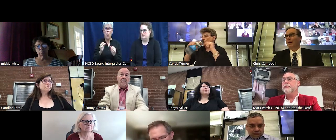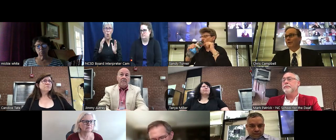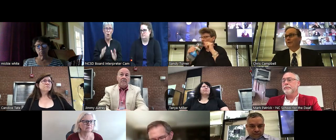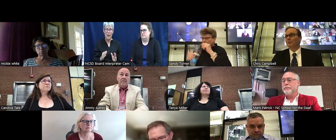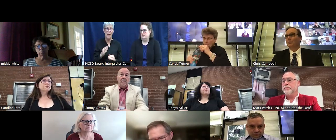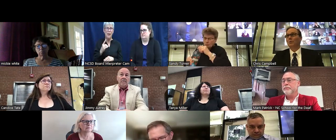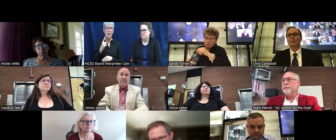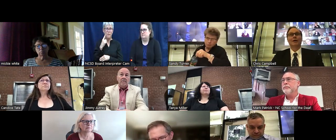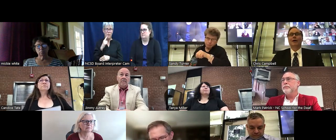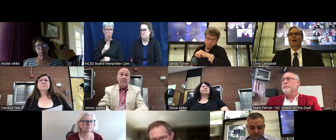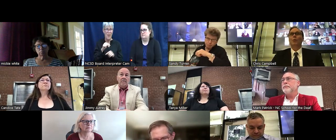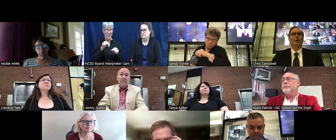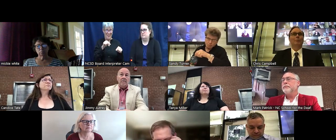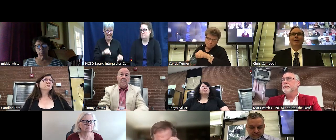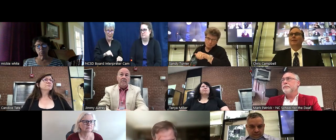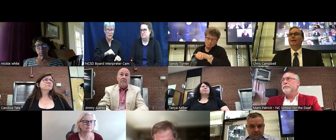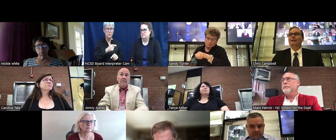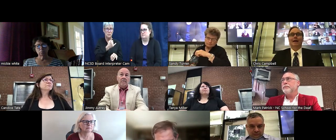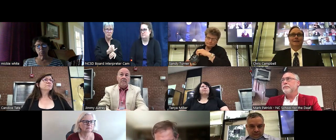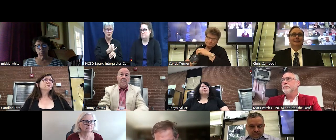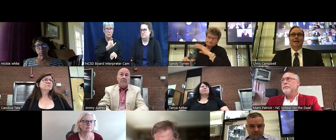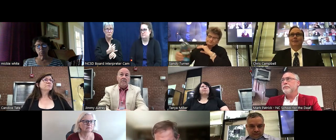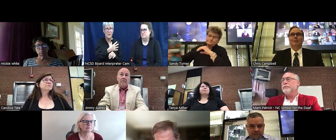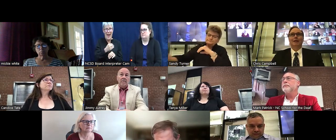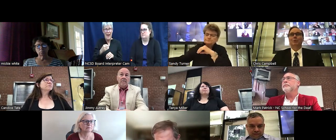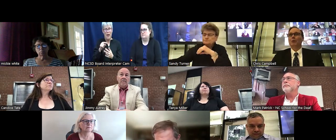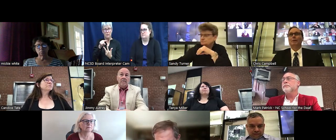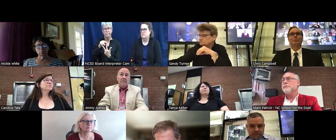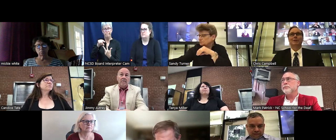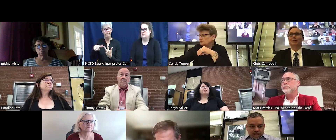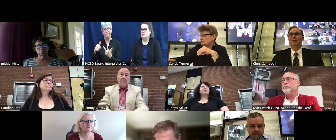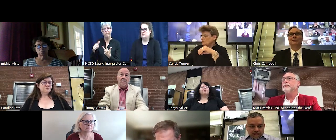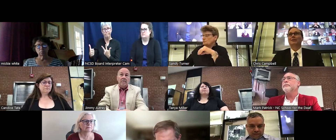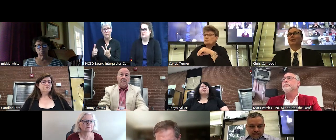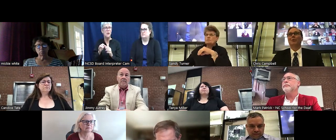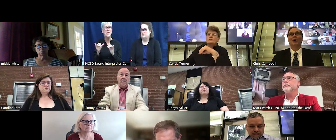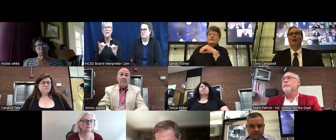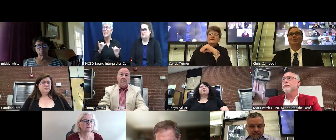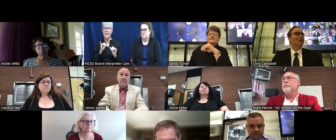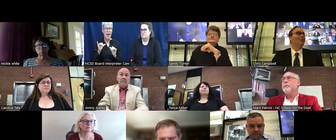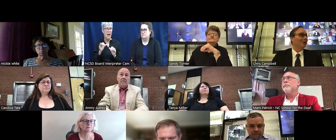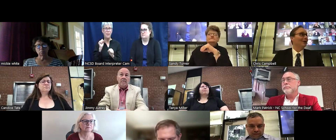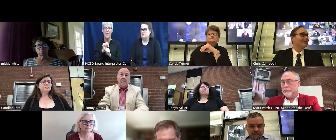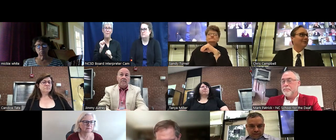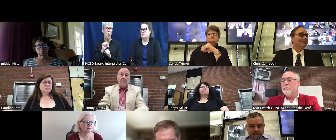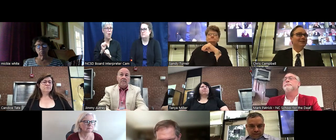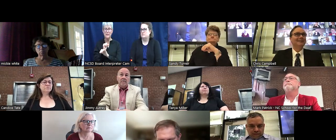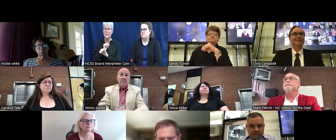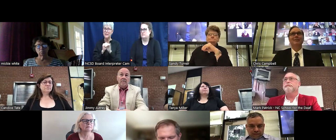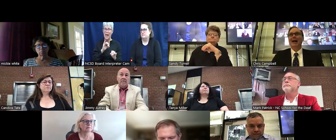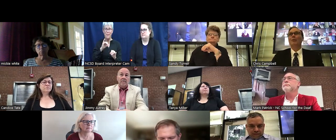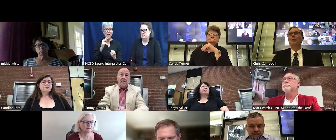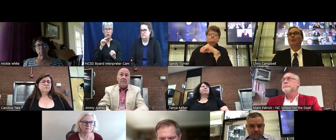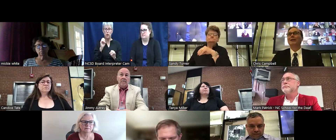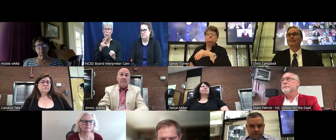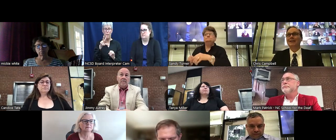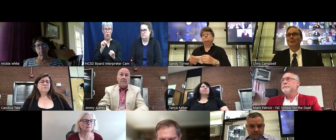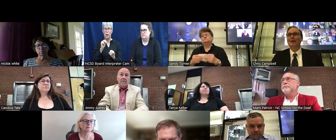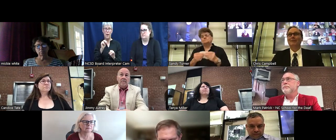and the other 2 schools will be in the exact same employment position that they were on June 30th. That